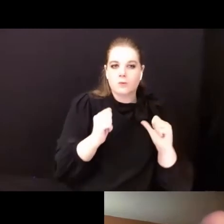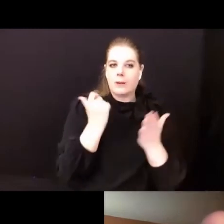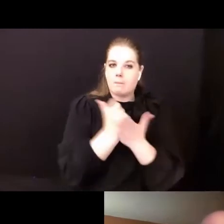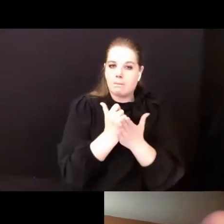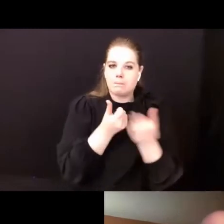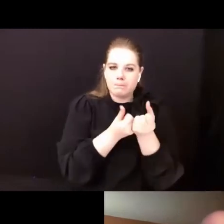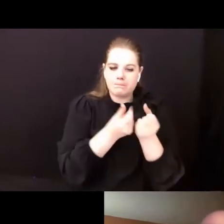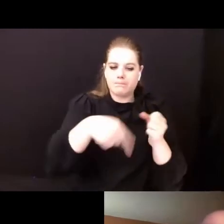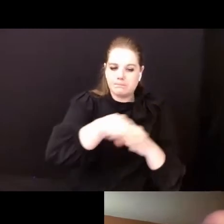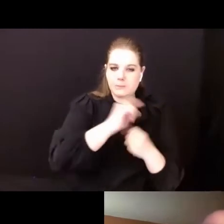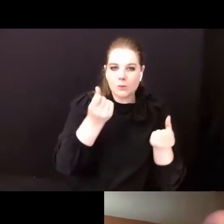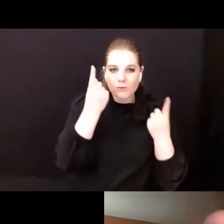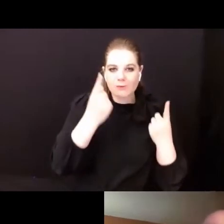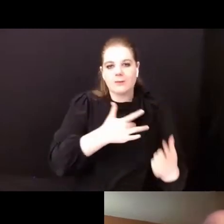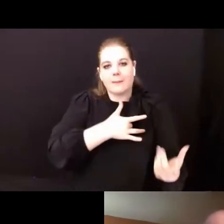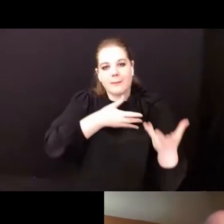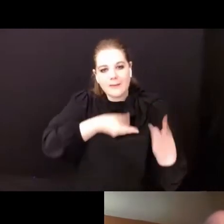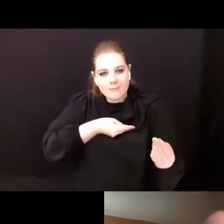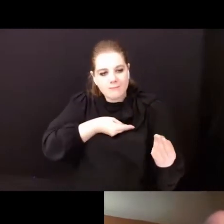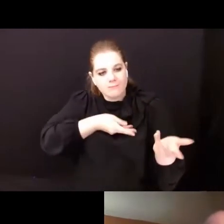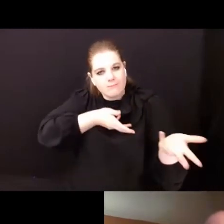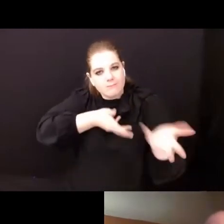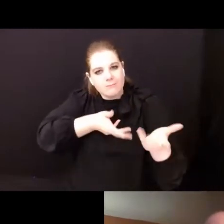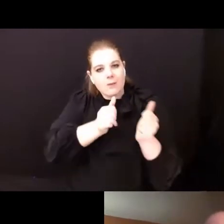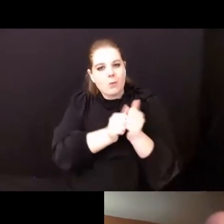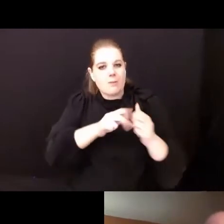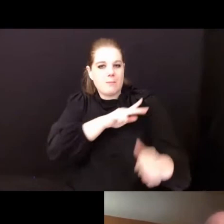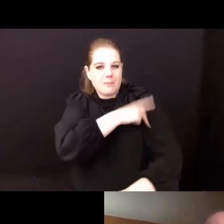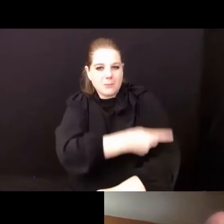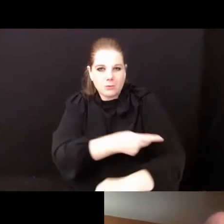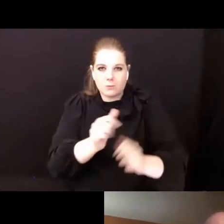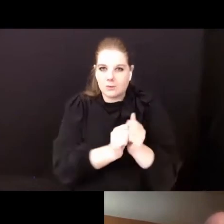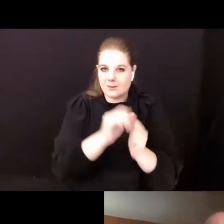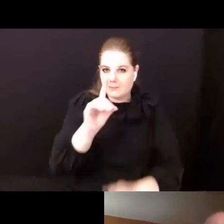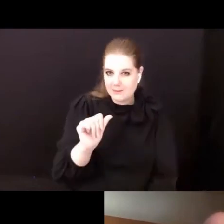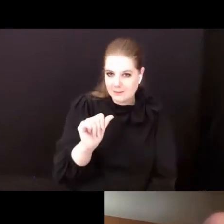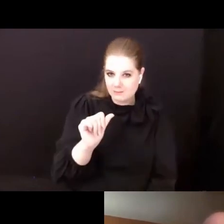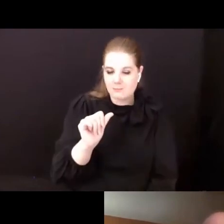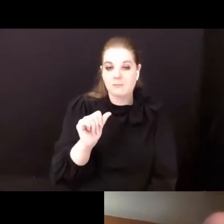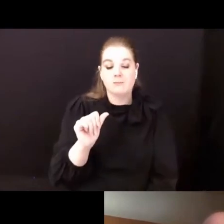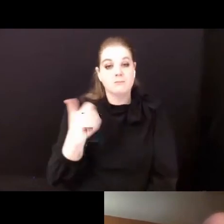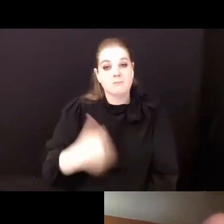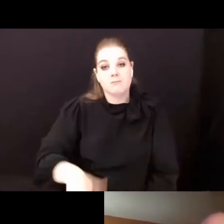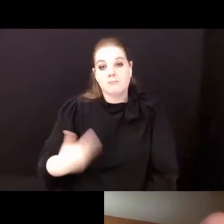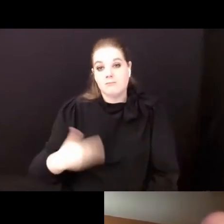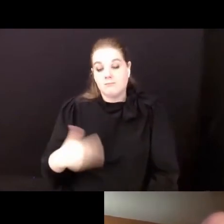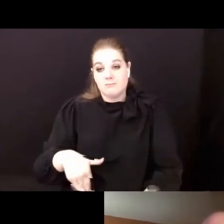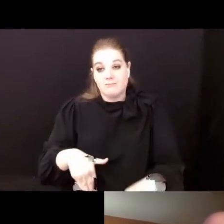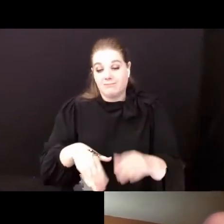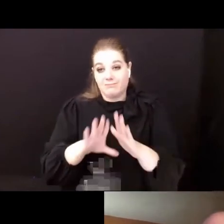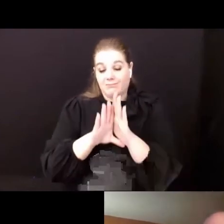empathy and working with patients who have disabilities. but we've come a long way since that